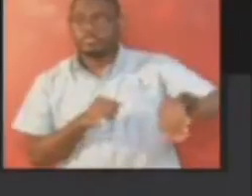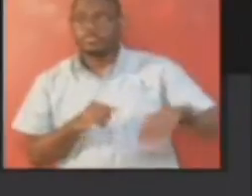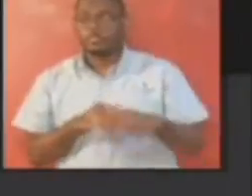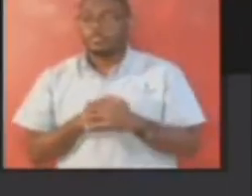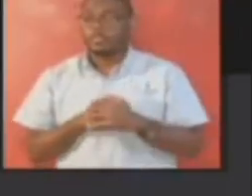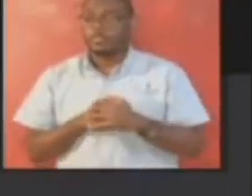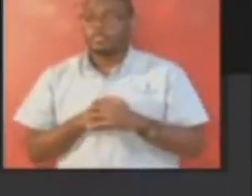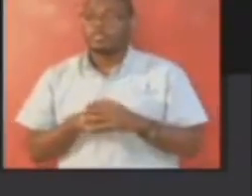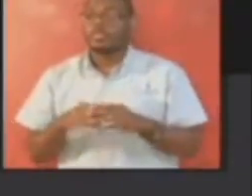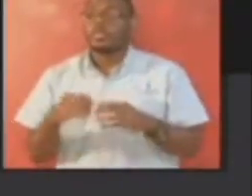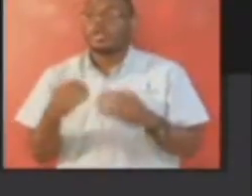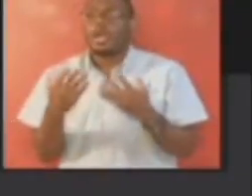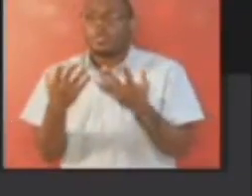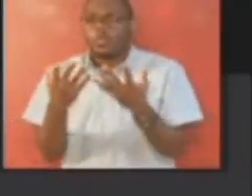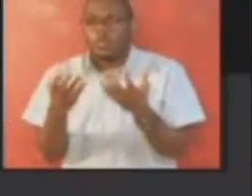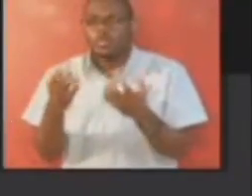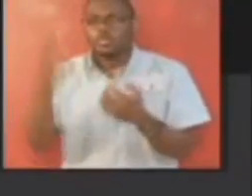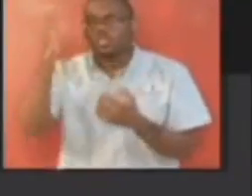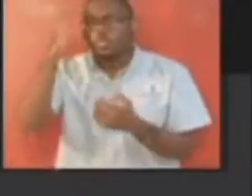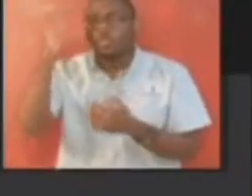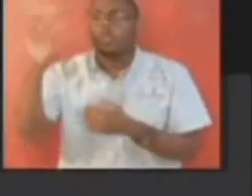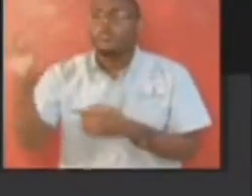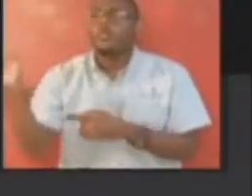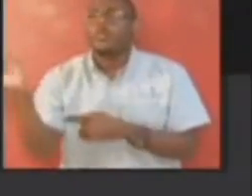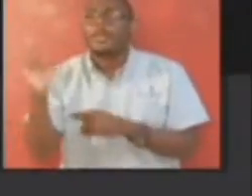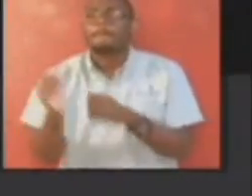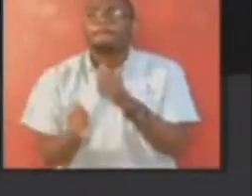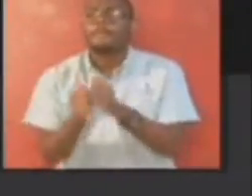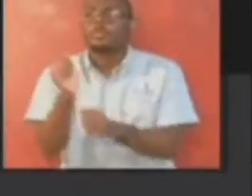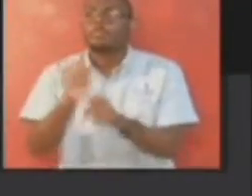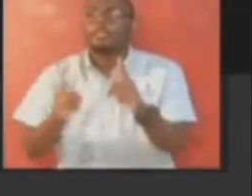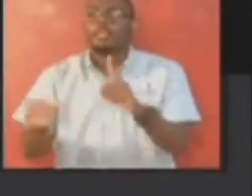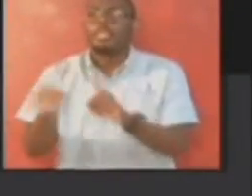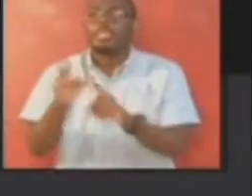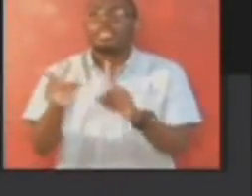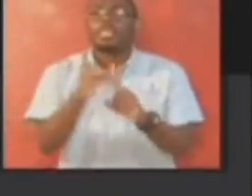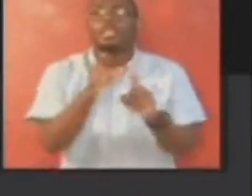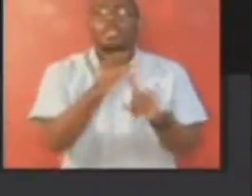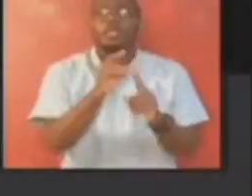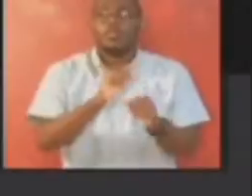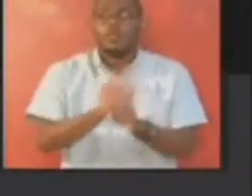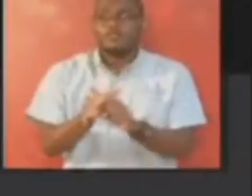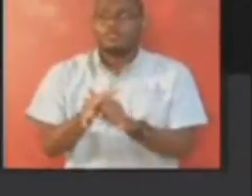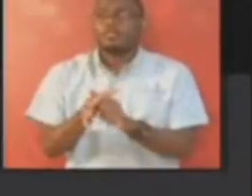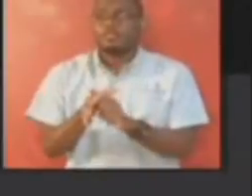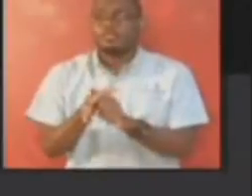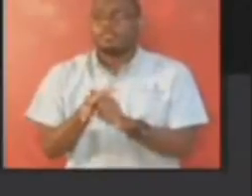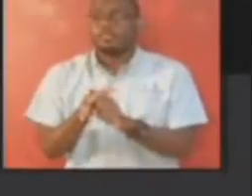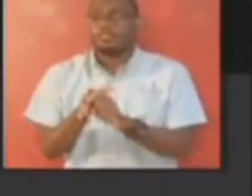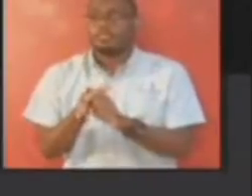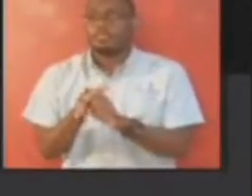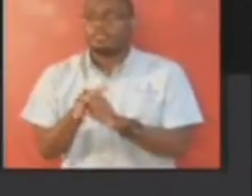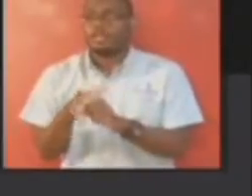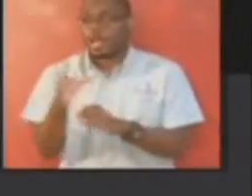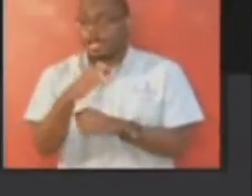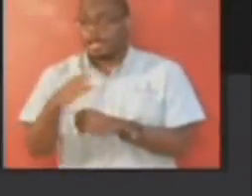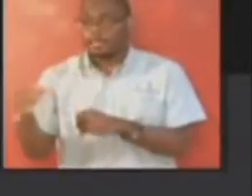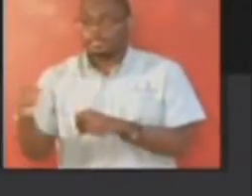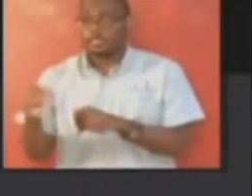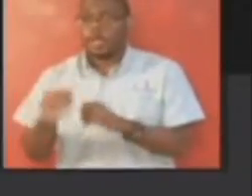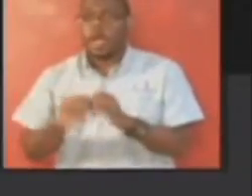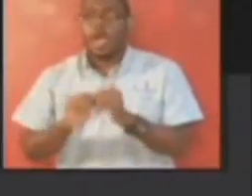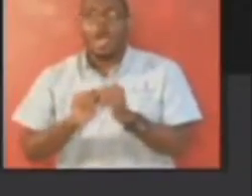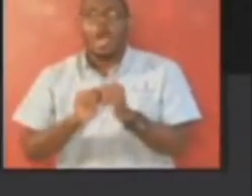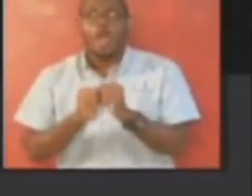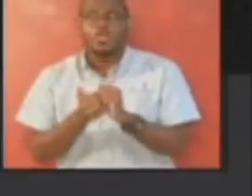to know where our cases are coming from, and also how does this data influence our local strategy